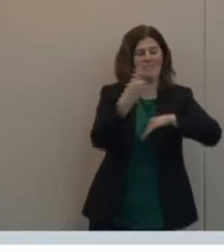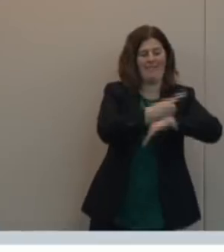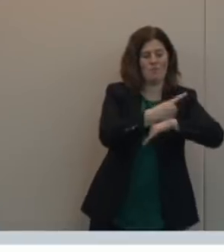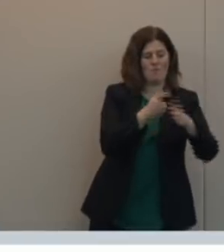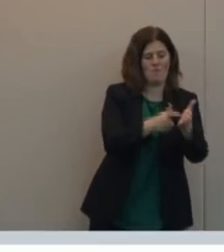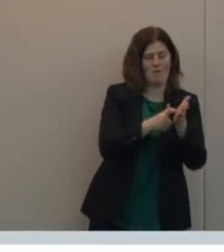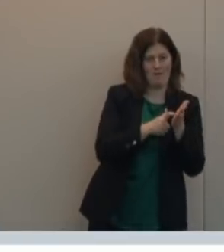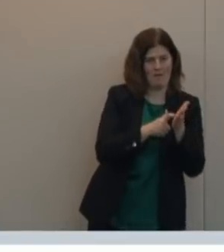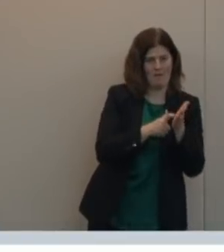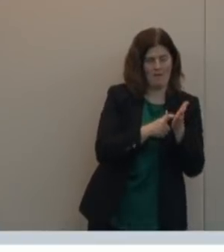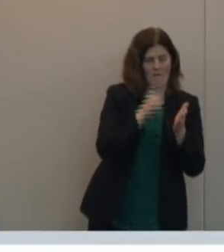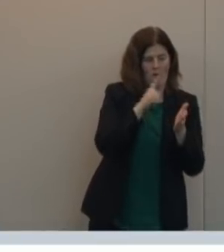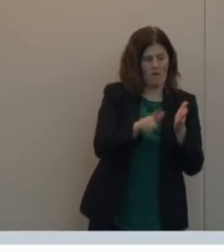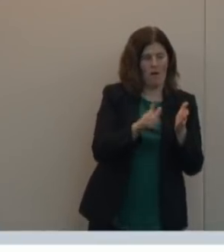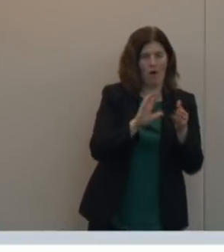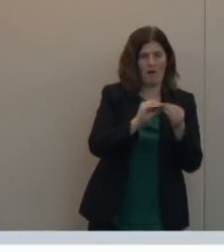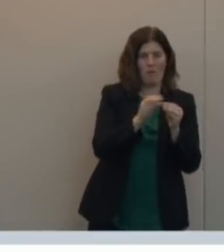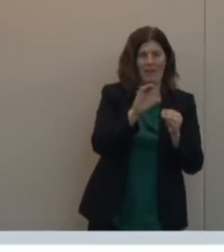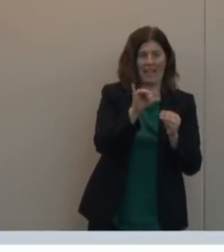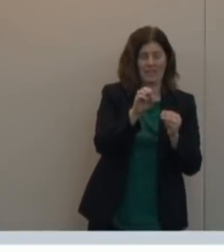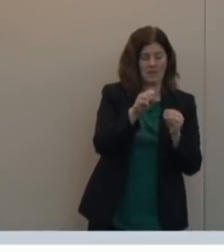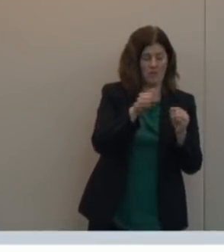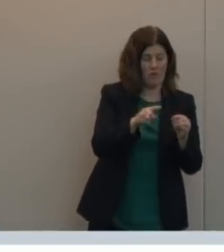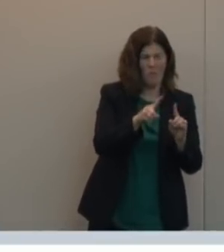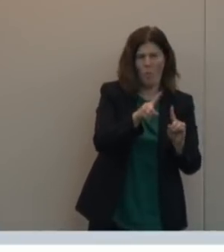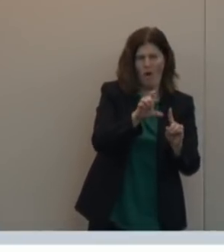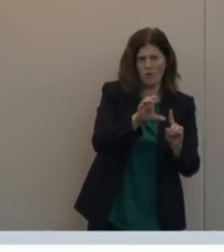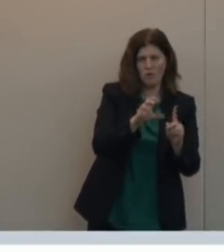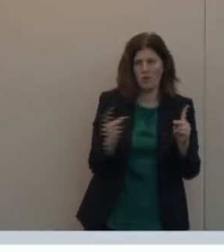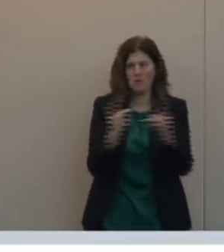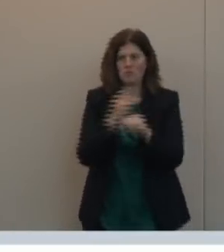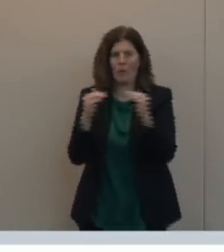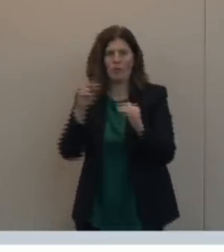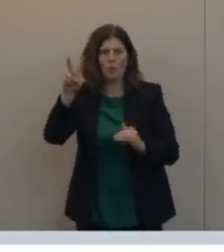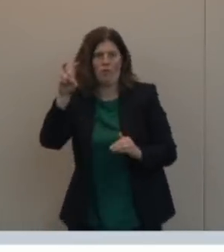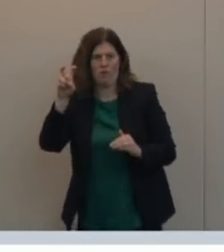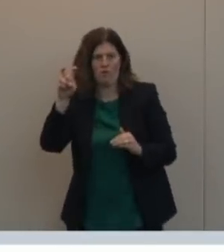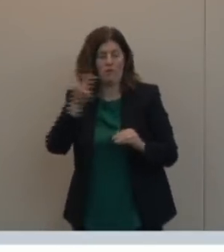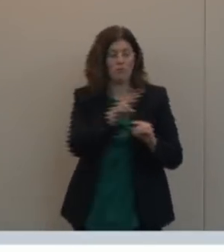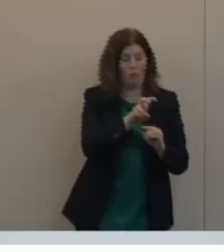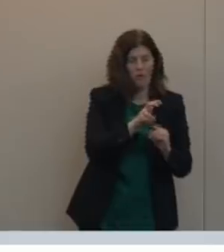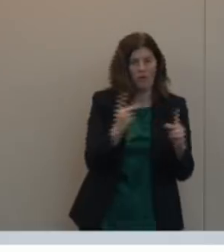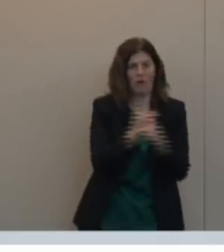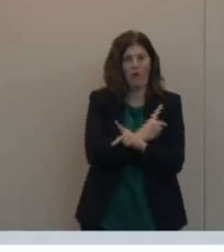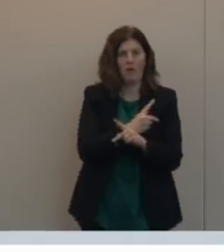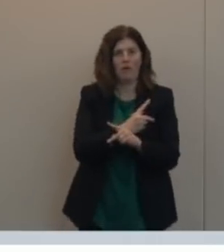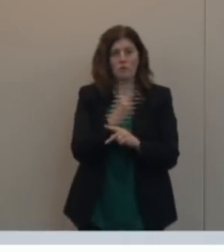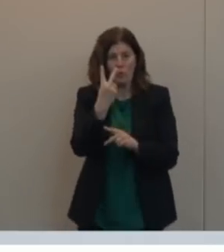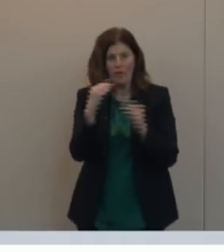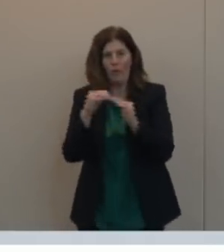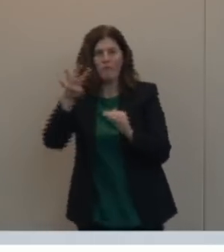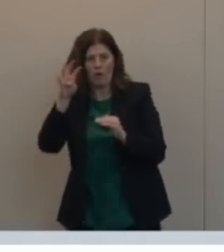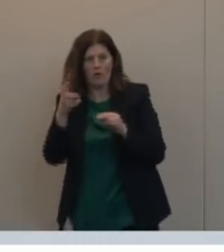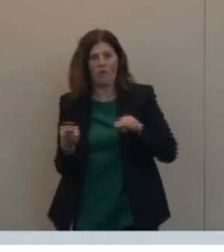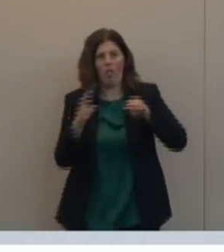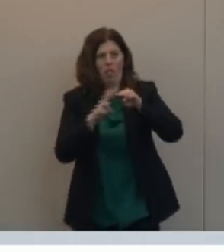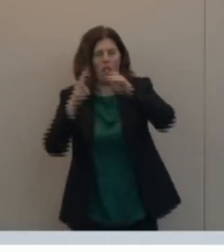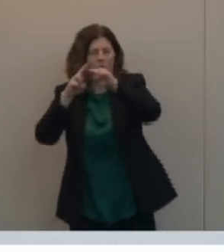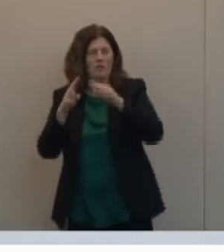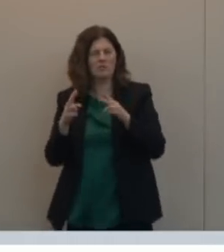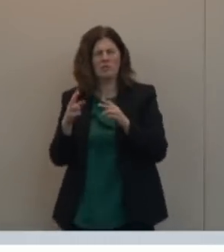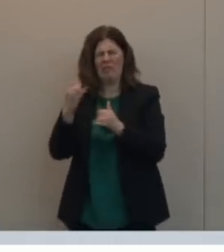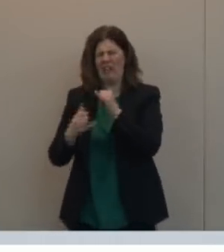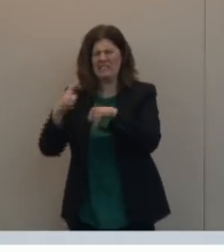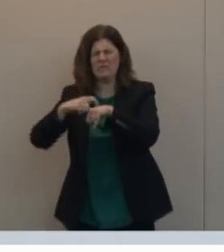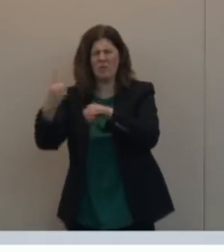for our number of cases to double. And so last time, someone contacted me after the presentation